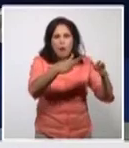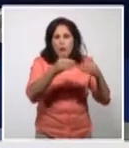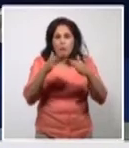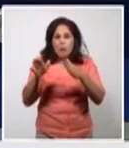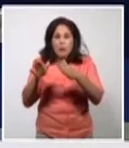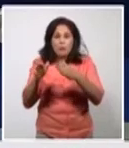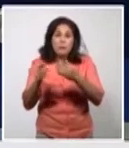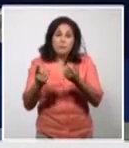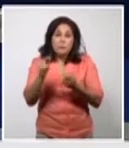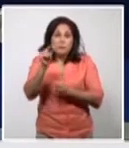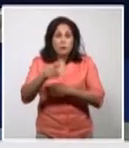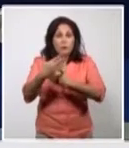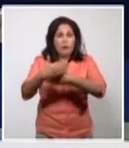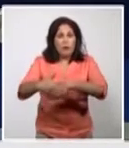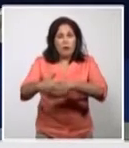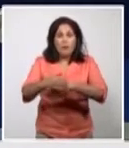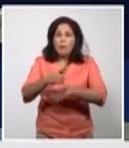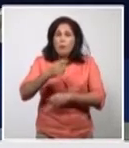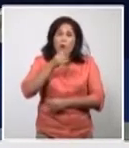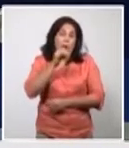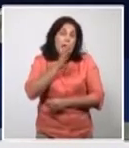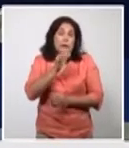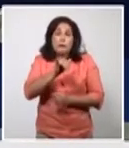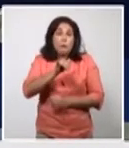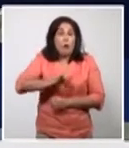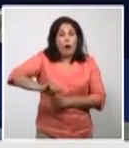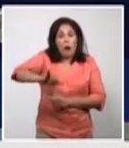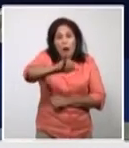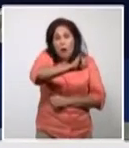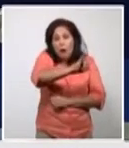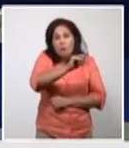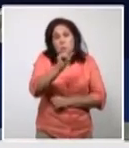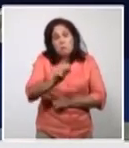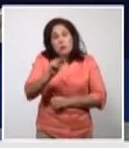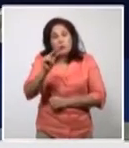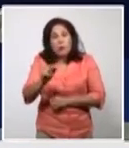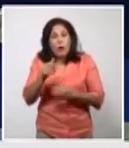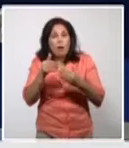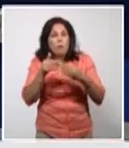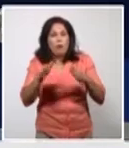The last thing they open is schools.